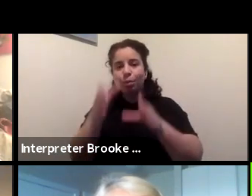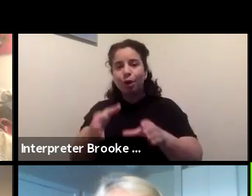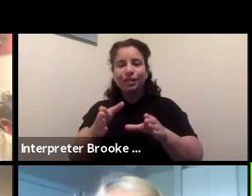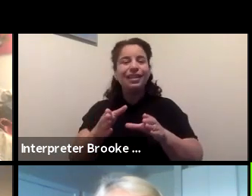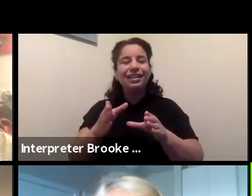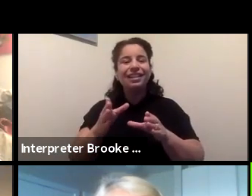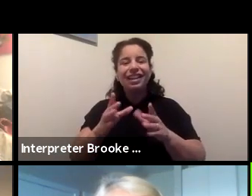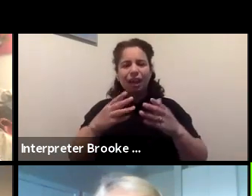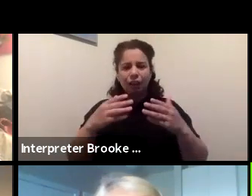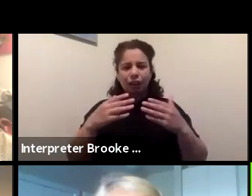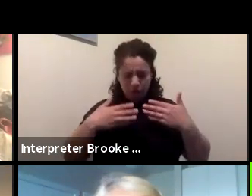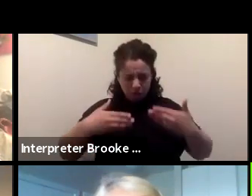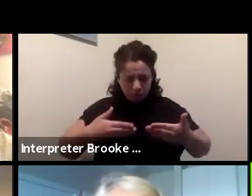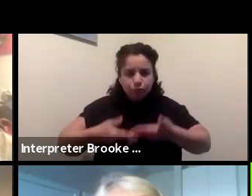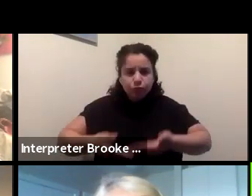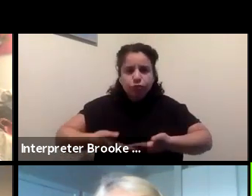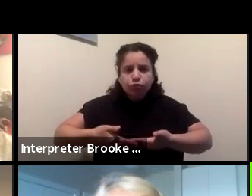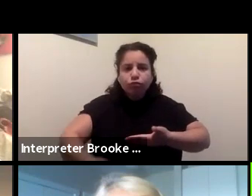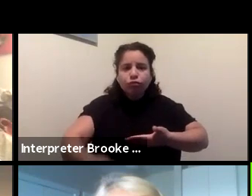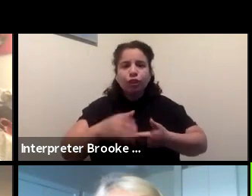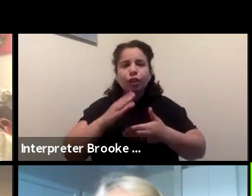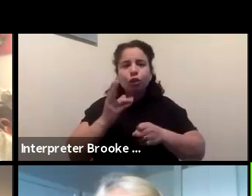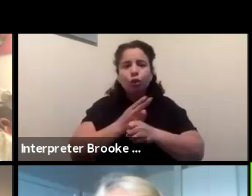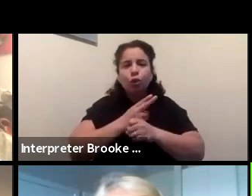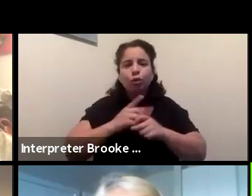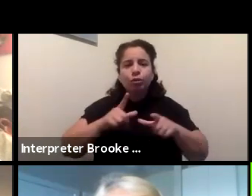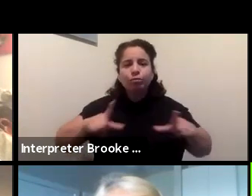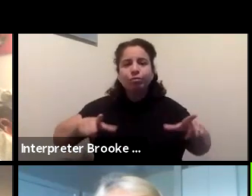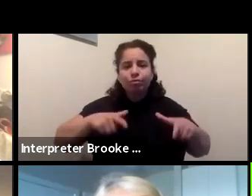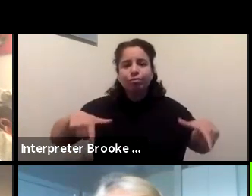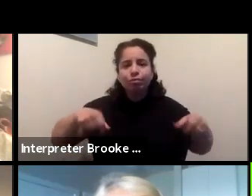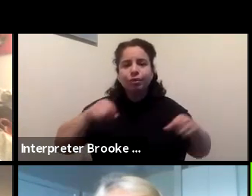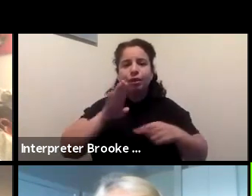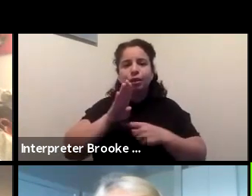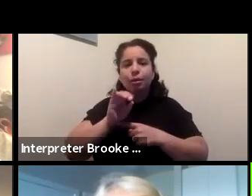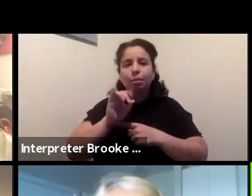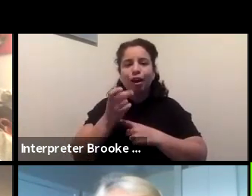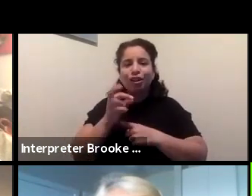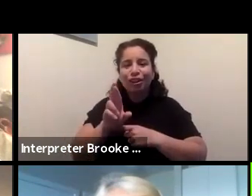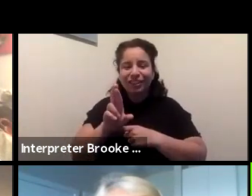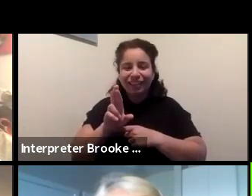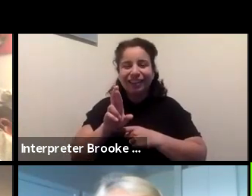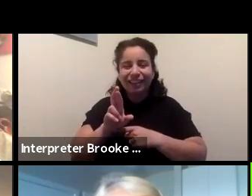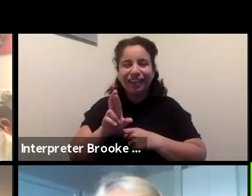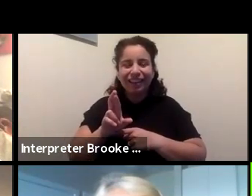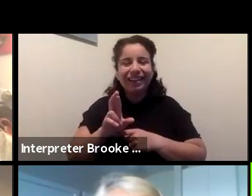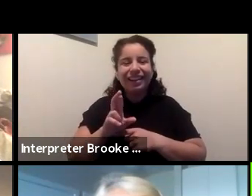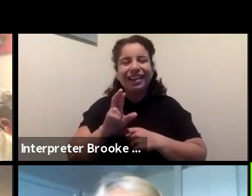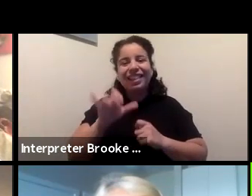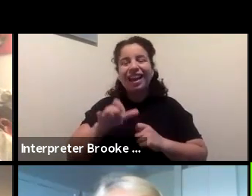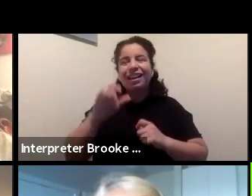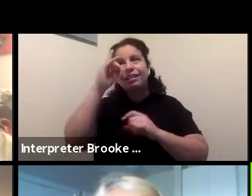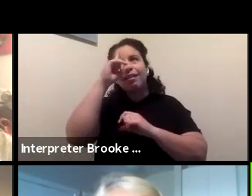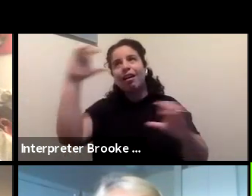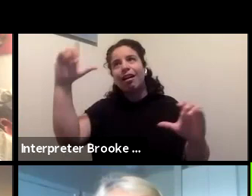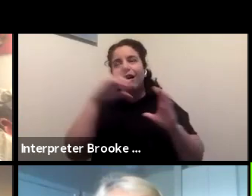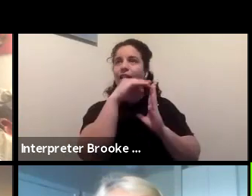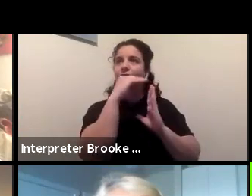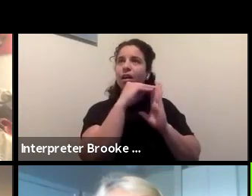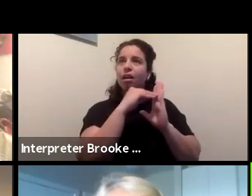bed. And then it allows the thoughts to precipitate from